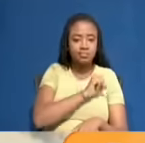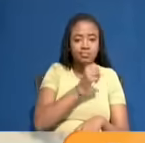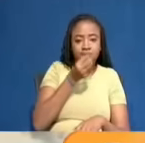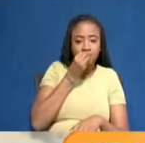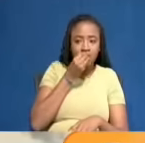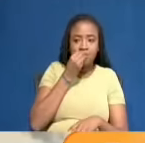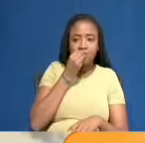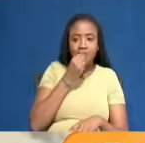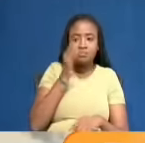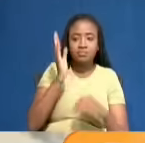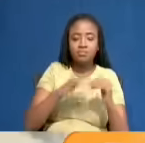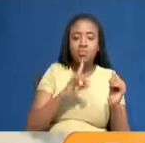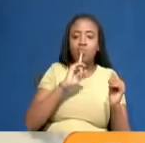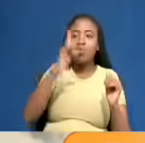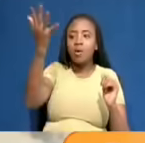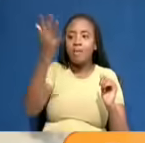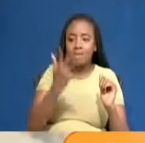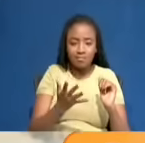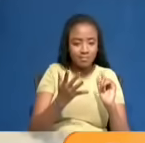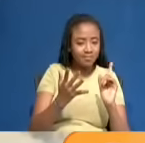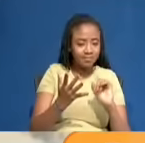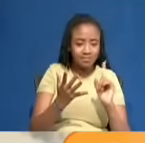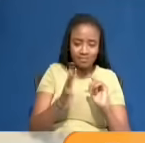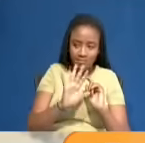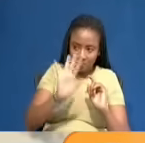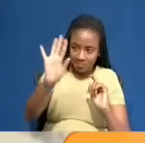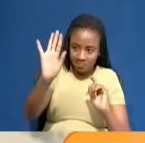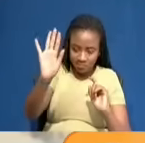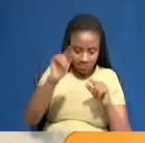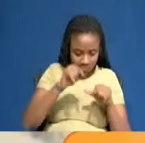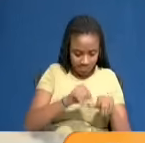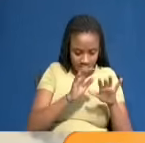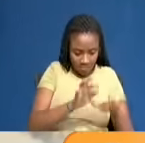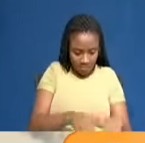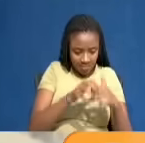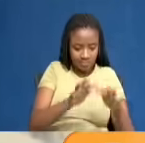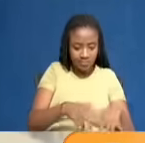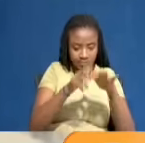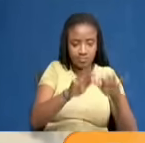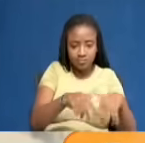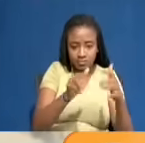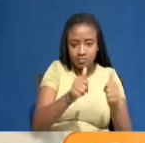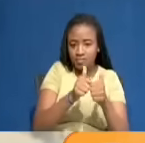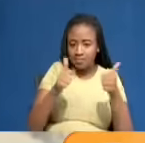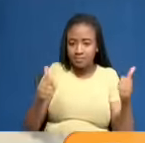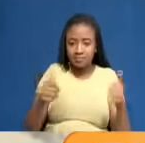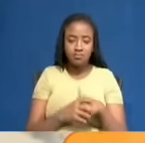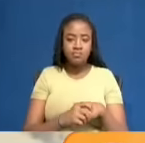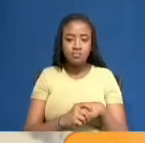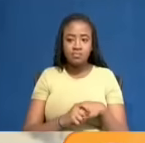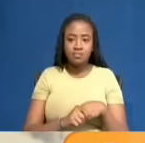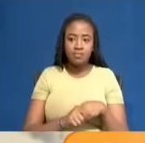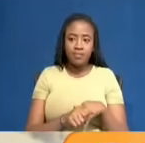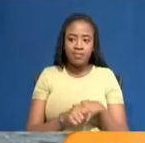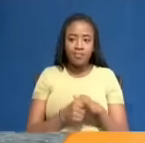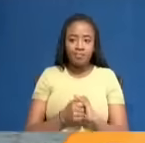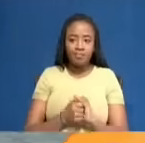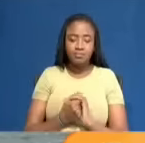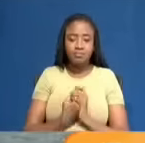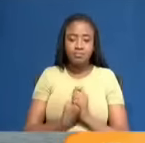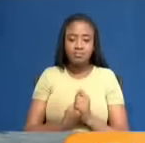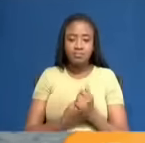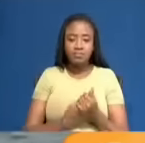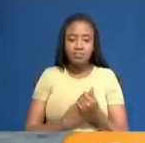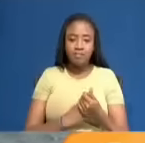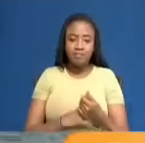Instead of going to import food from other countries, let's just focus on the farming. We do irrigation and we'll be sorted out with food issues. If